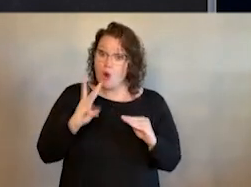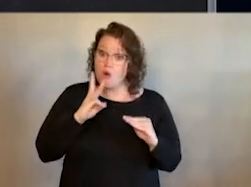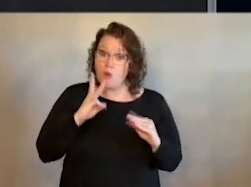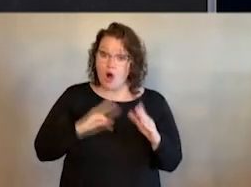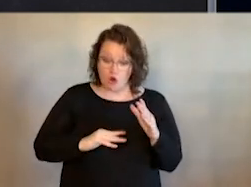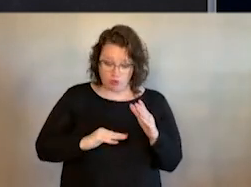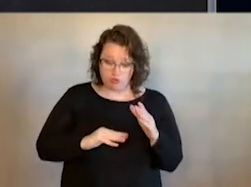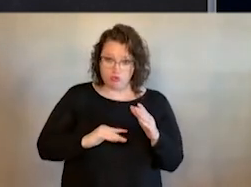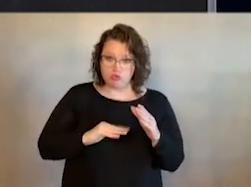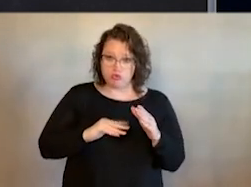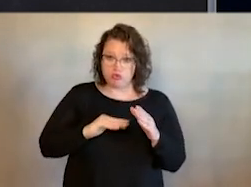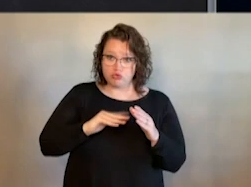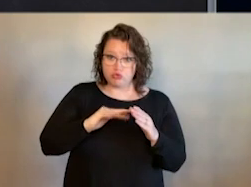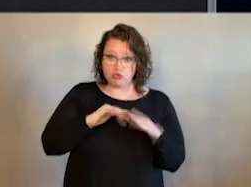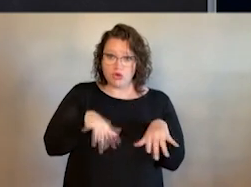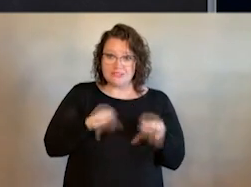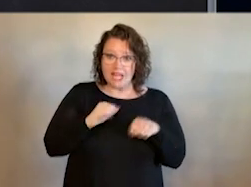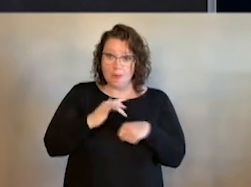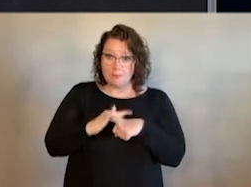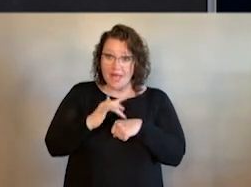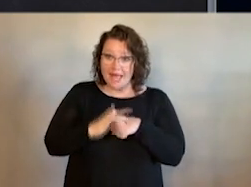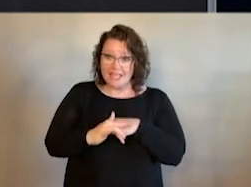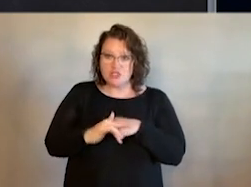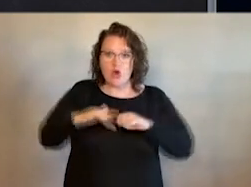down and lowered the pitch.